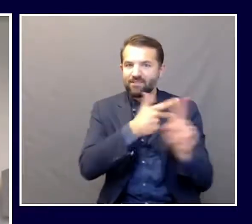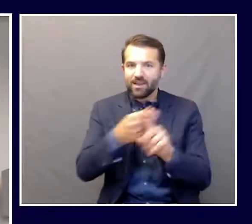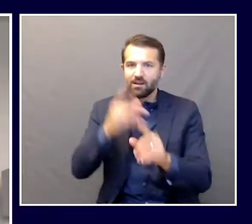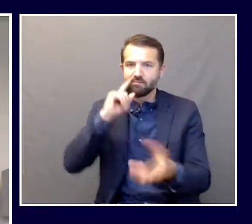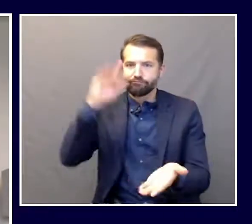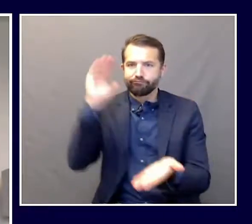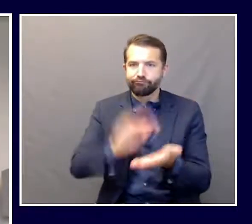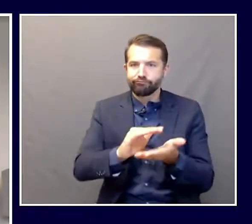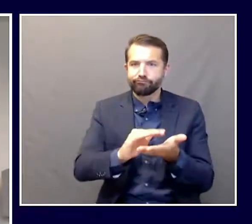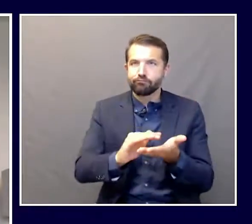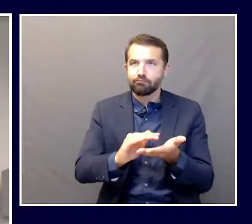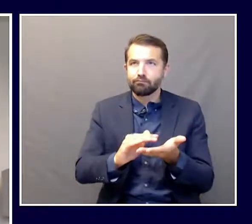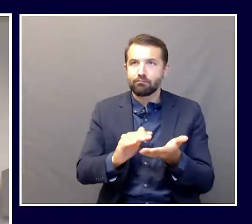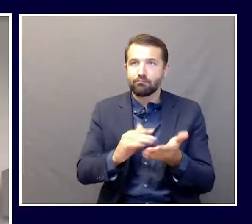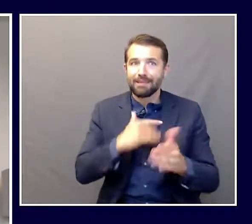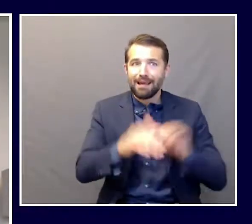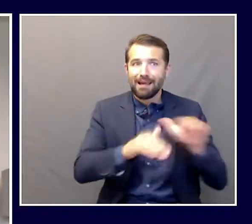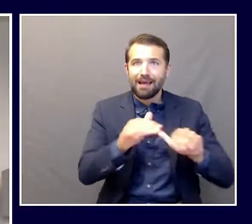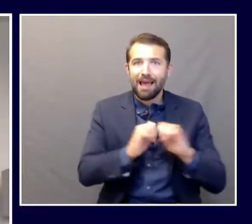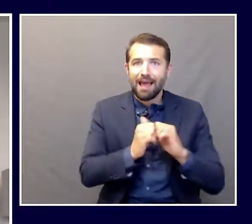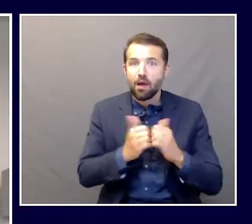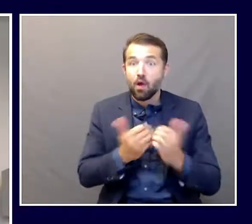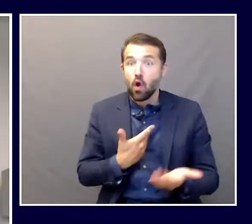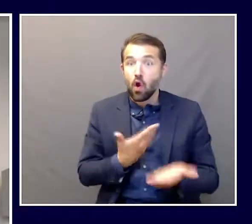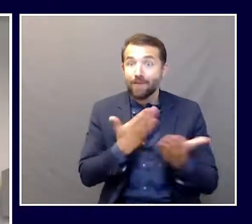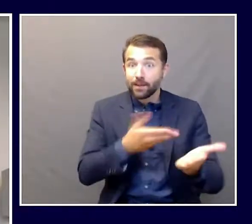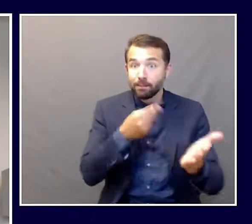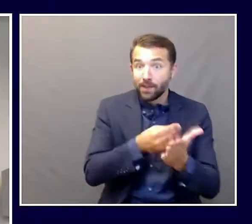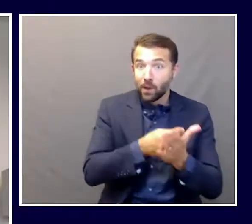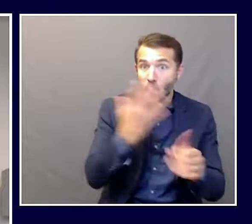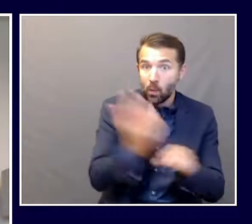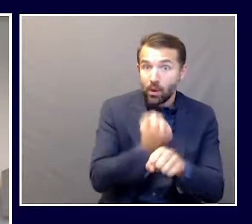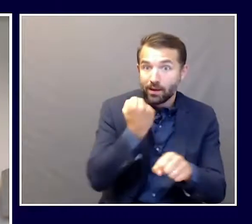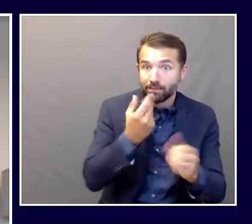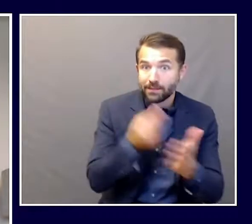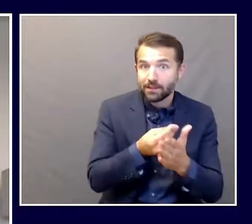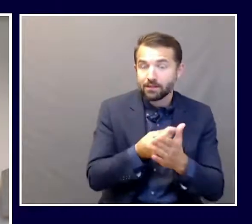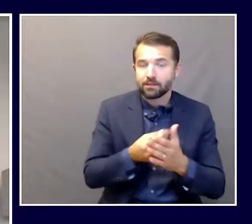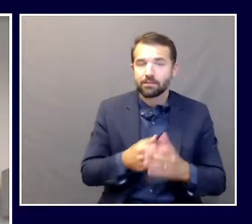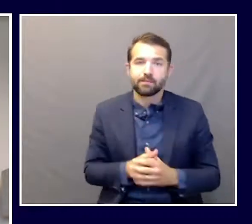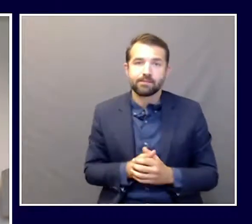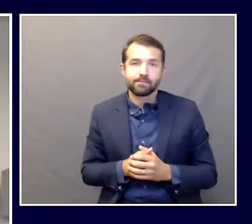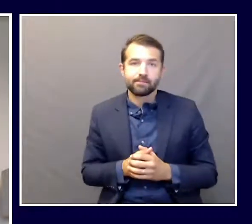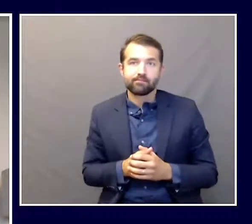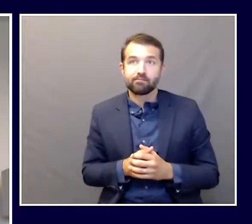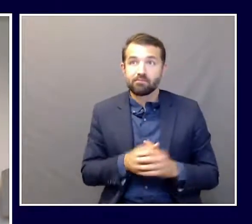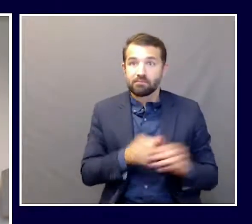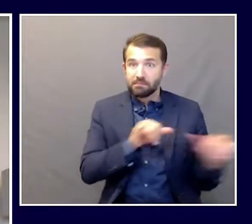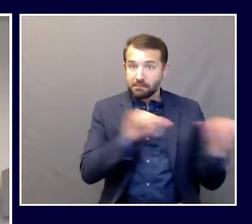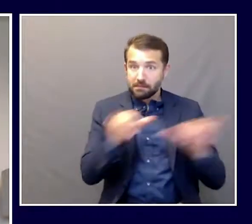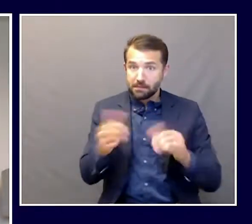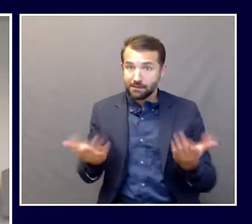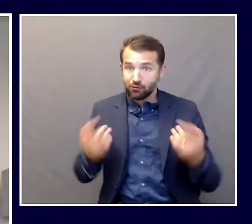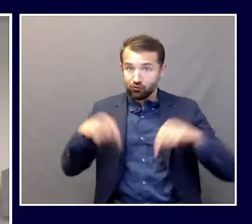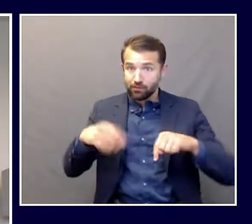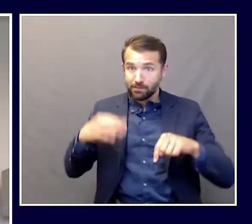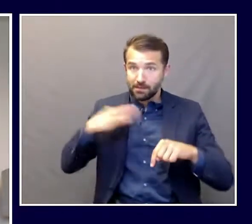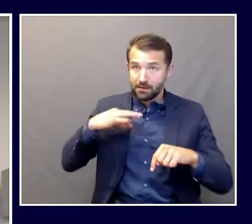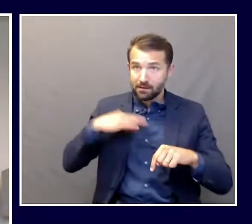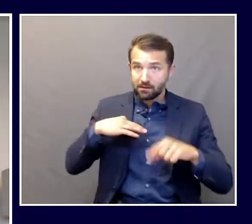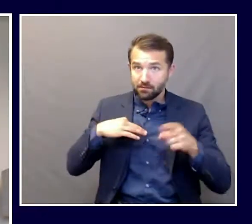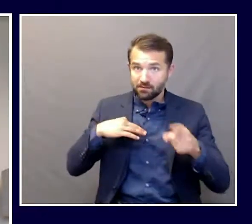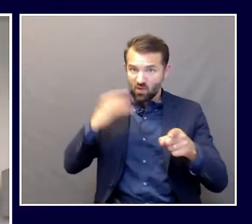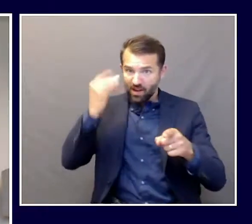and when they're registering? Because you have to provide that kind of stuff when you're signing up. So are you looking at